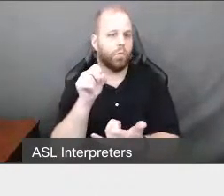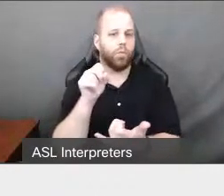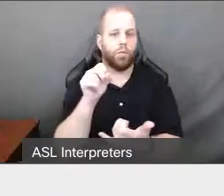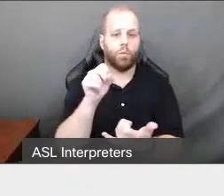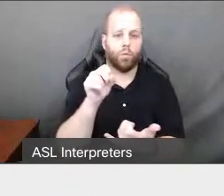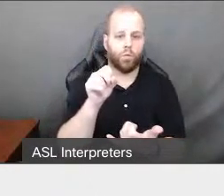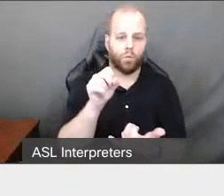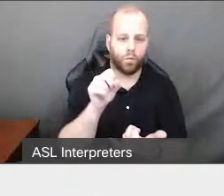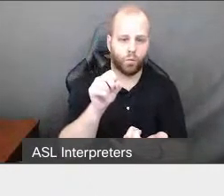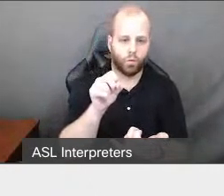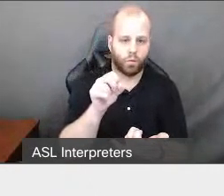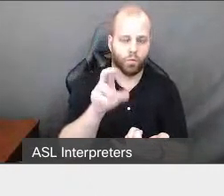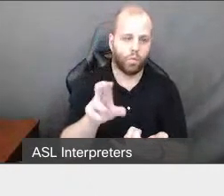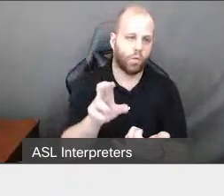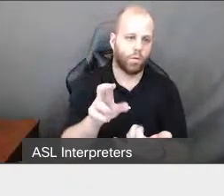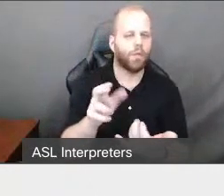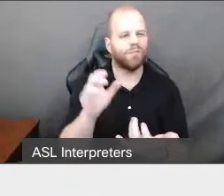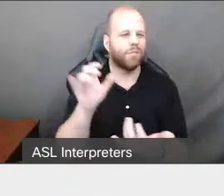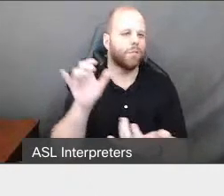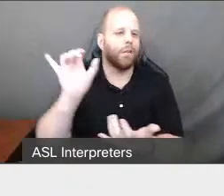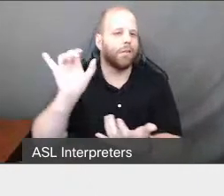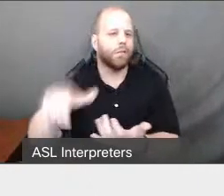I think that's the motion I'd like to make.